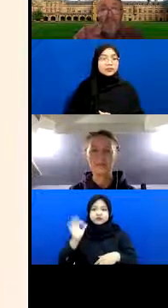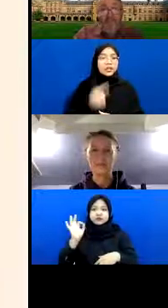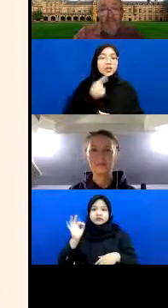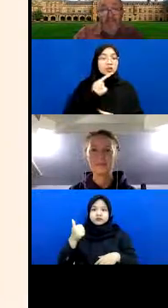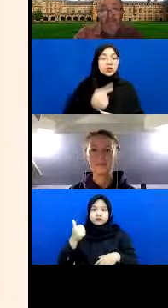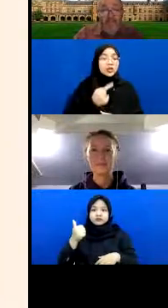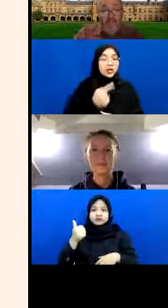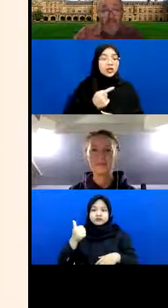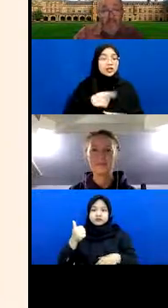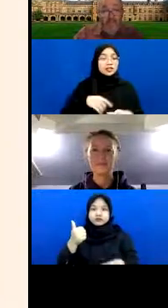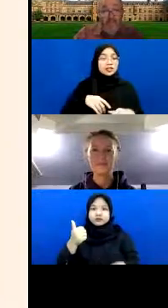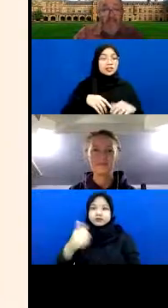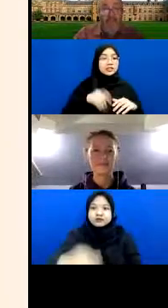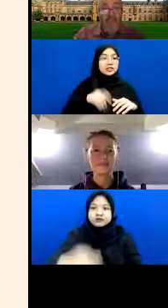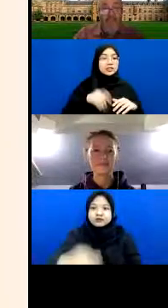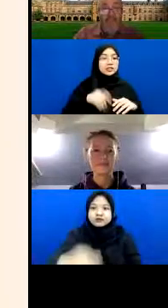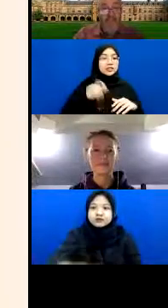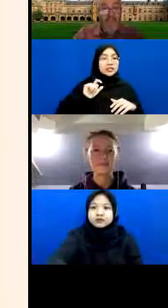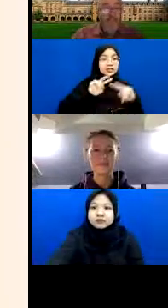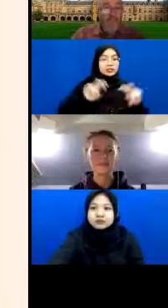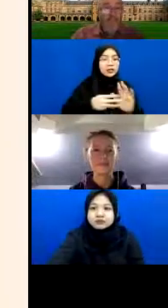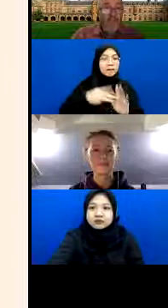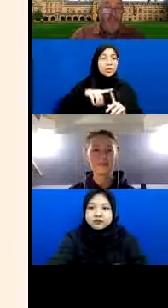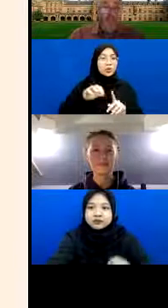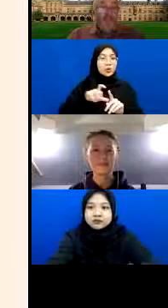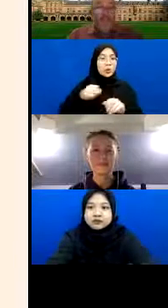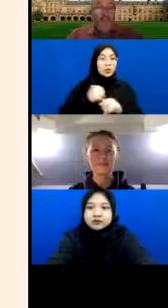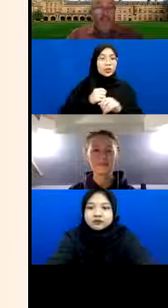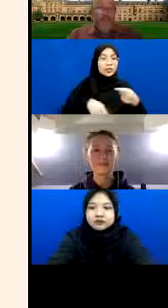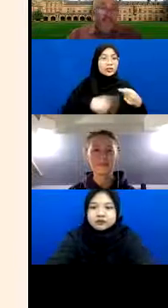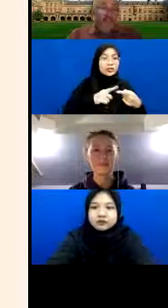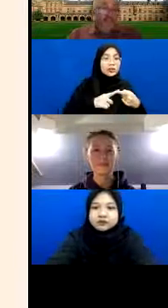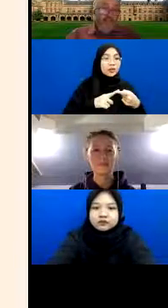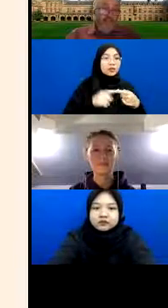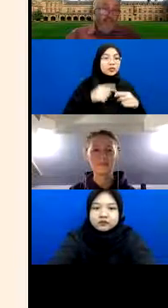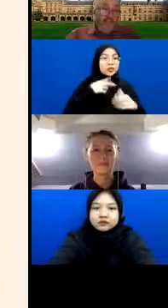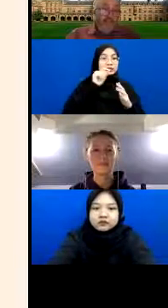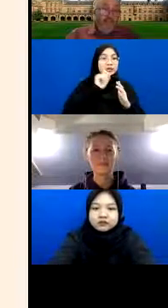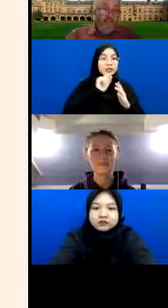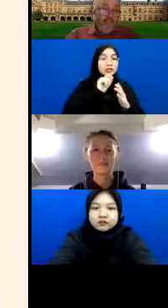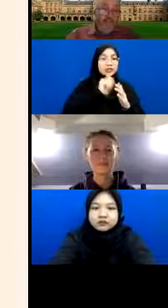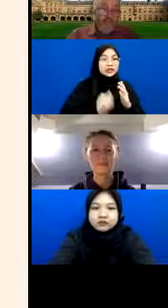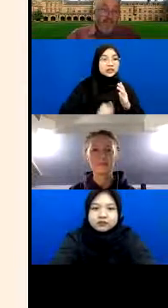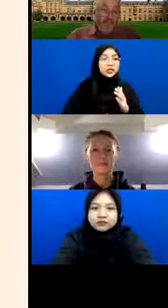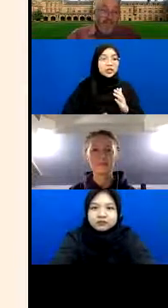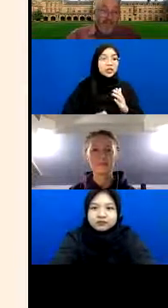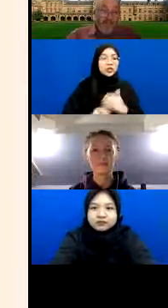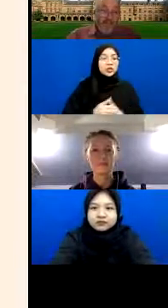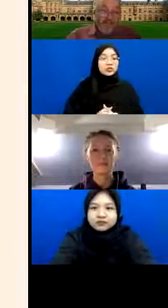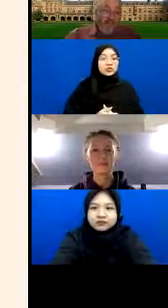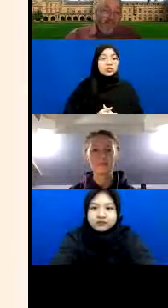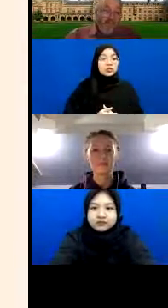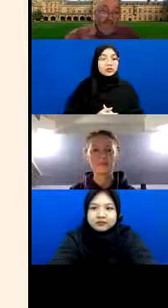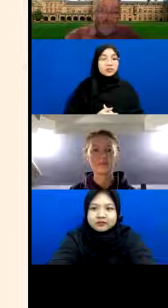Step 1, literature review. We have conducted a preliminary literature review on inclusive